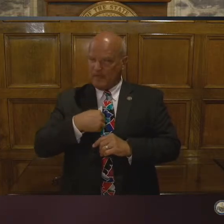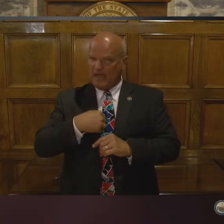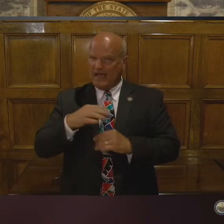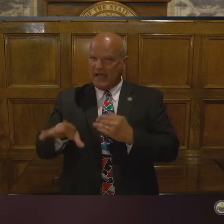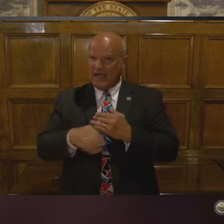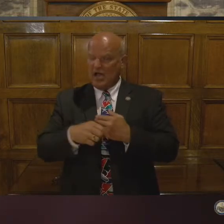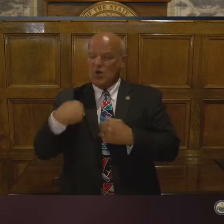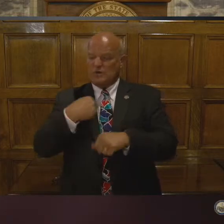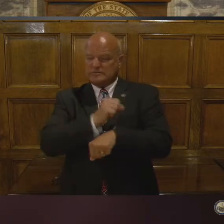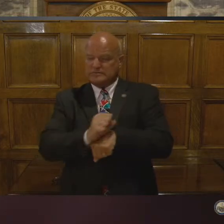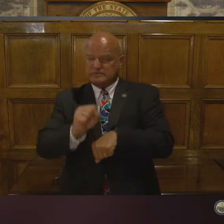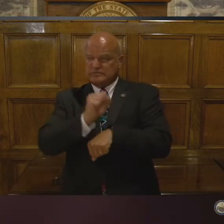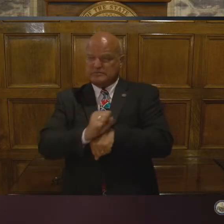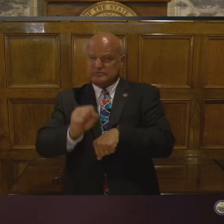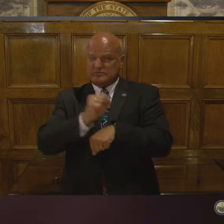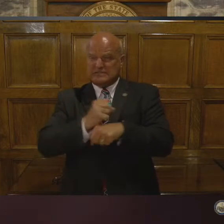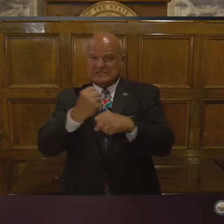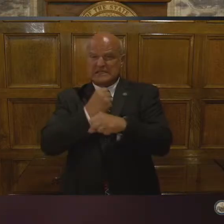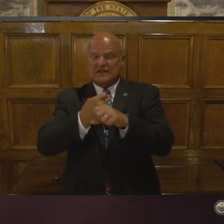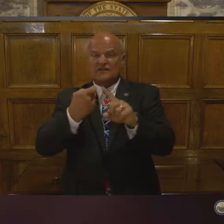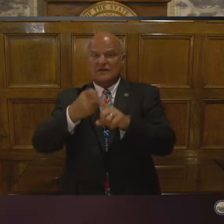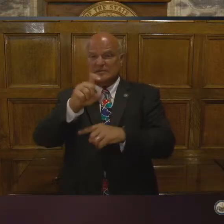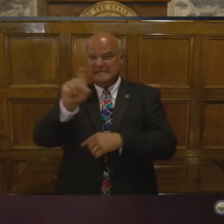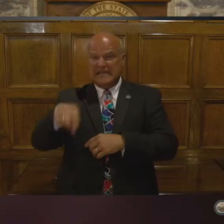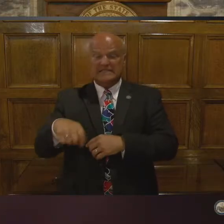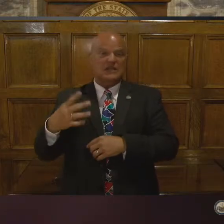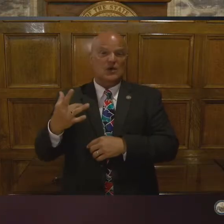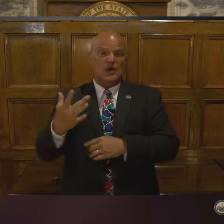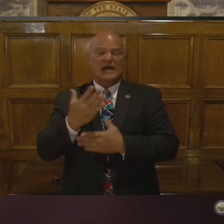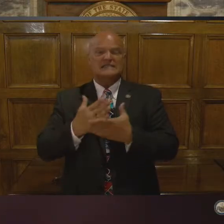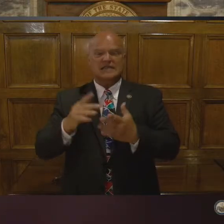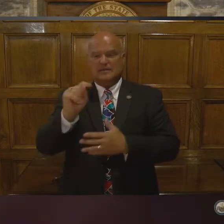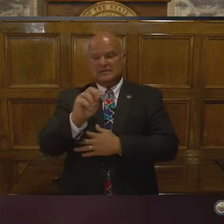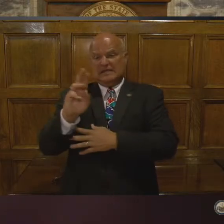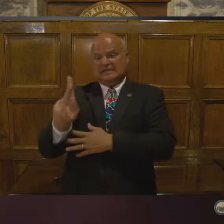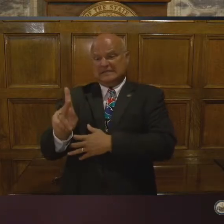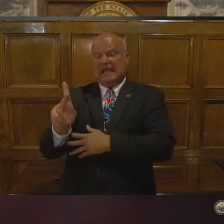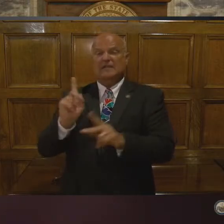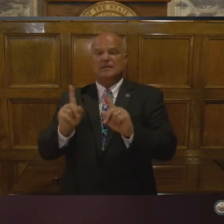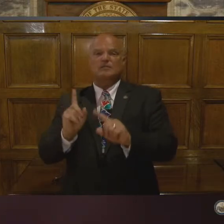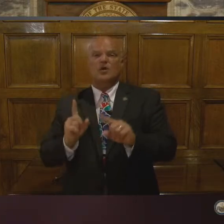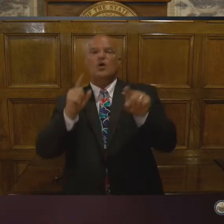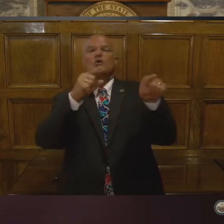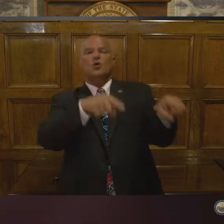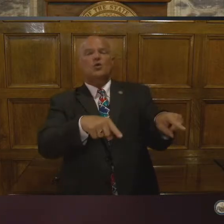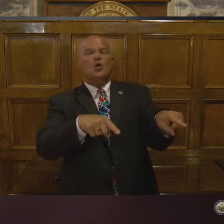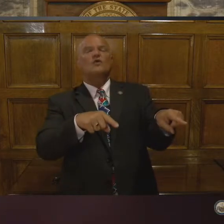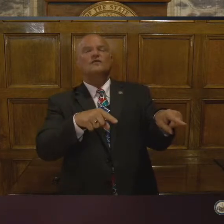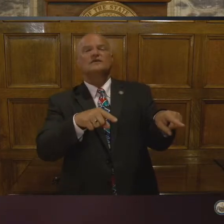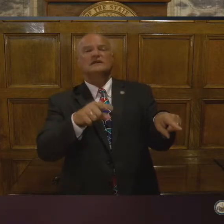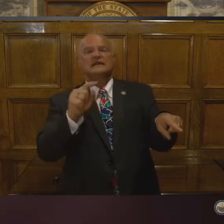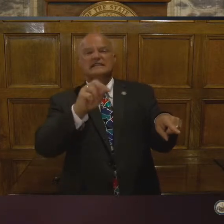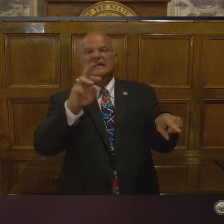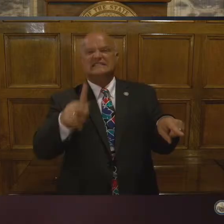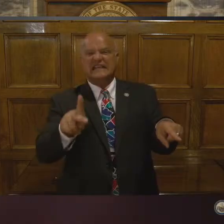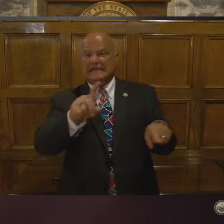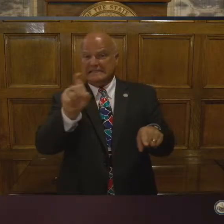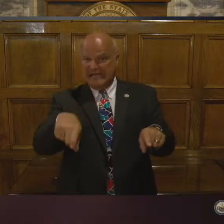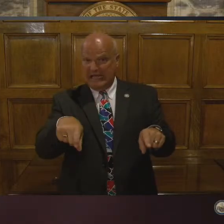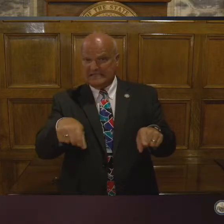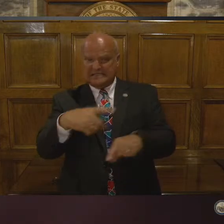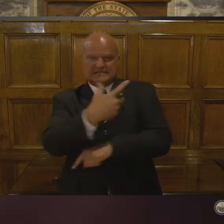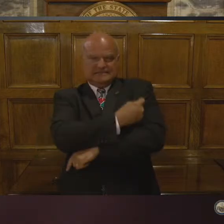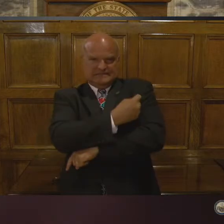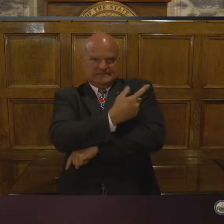something that we've worked hard to get statistics from Texas, because some of Texarkana residents are going to be going to Texarkana, Texas,